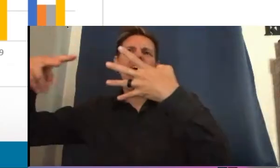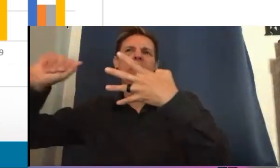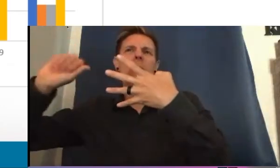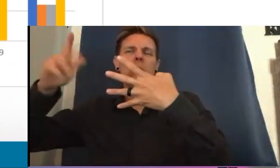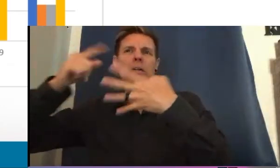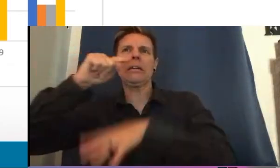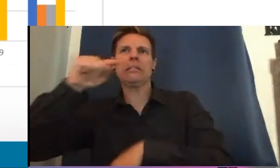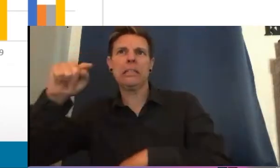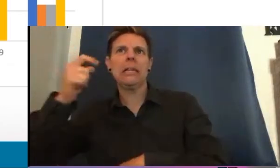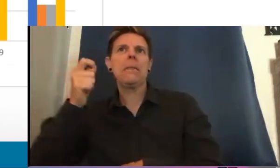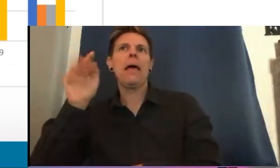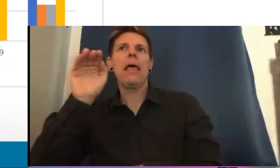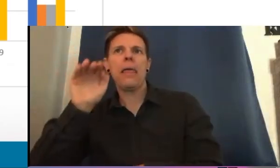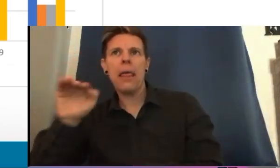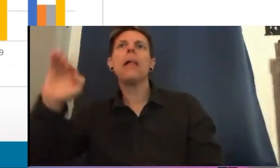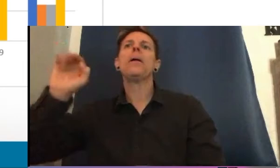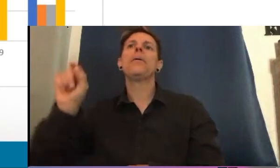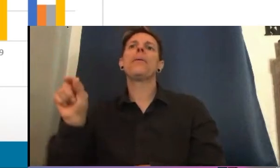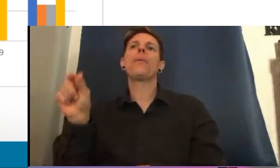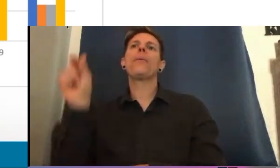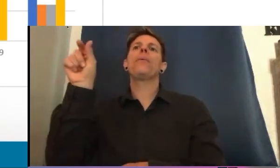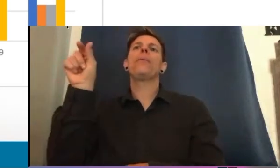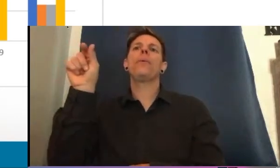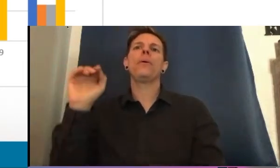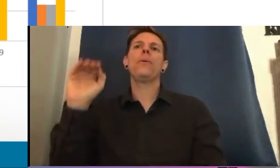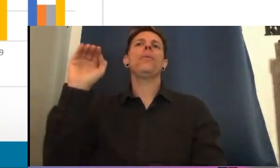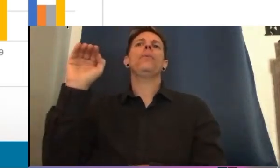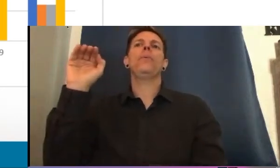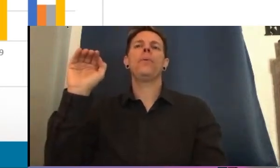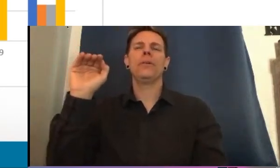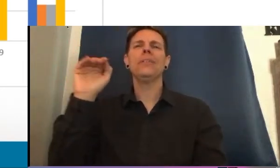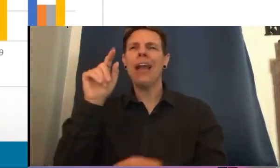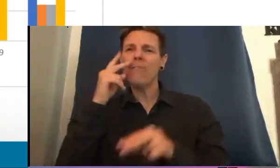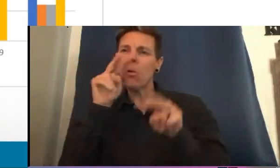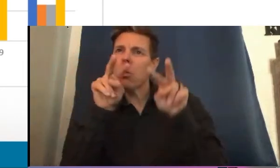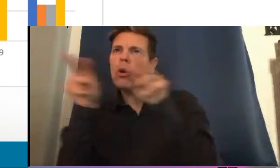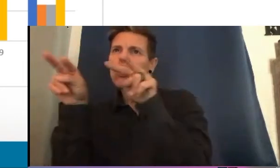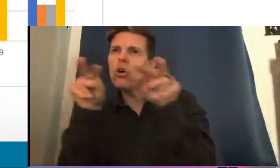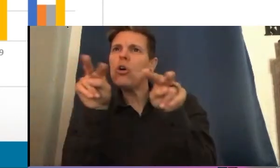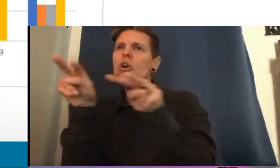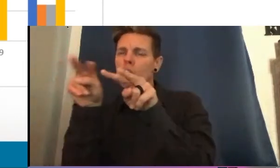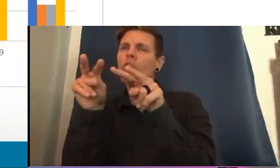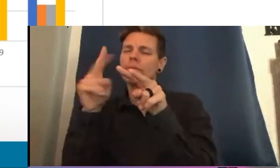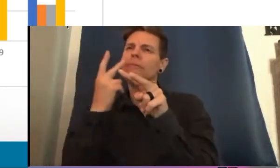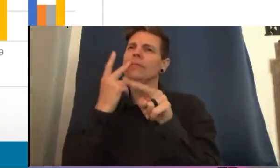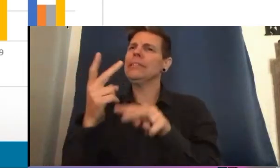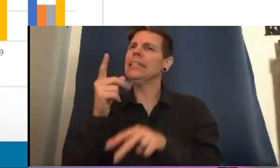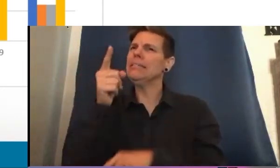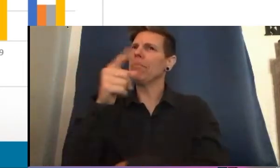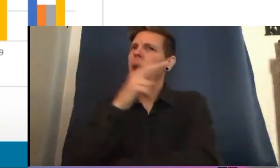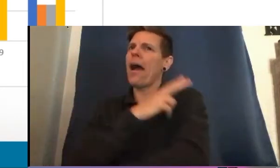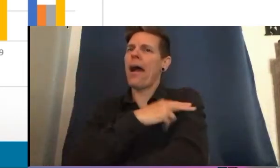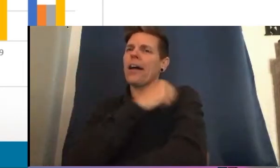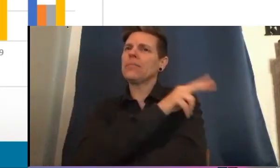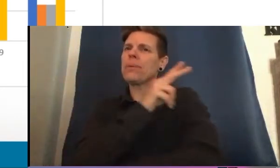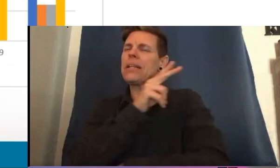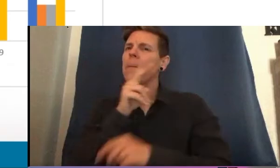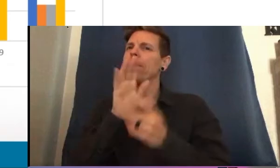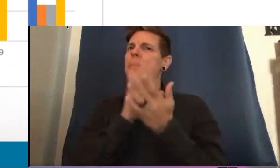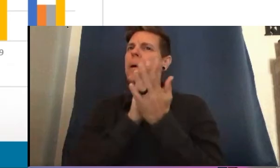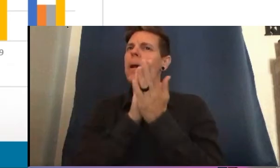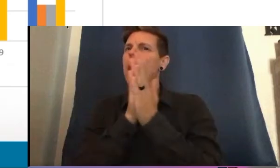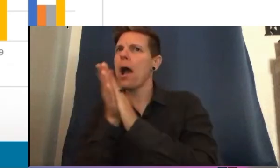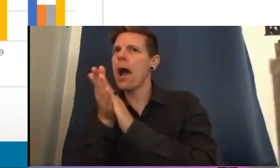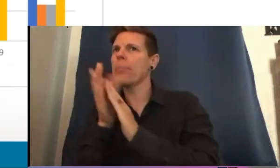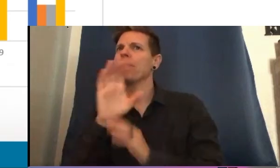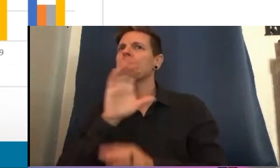little harder to read into this, but you can see that the people that do tend to be hospitalized do tend to skew older, but you can see